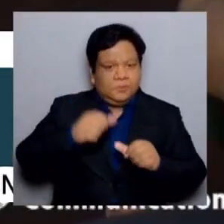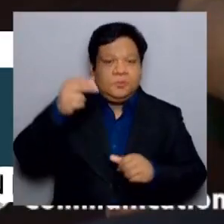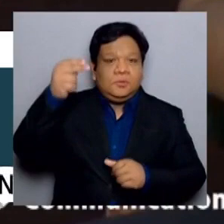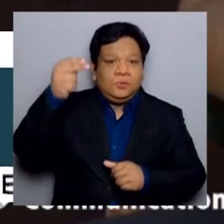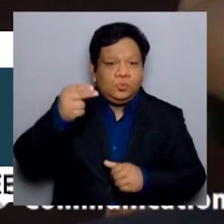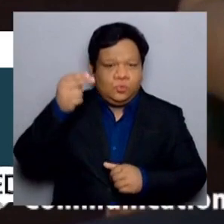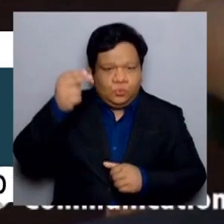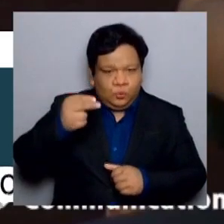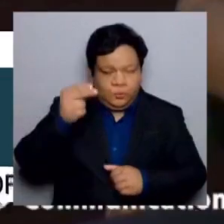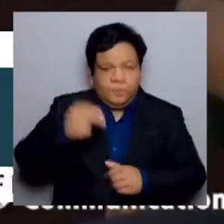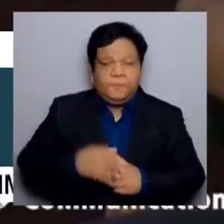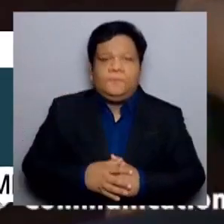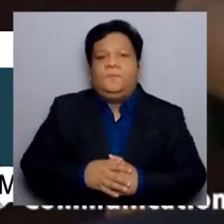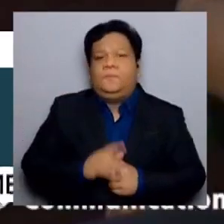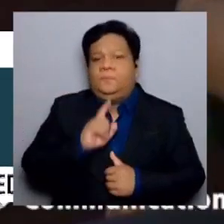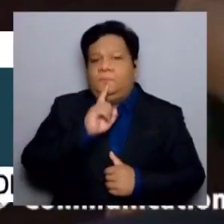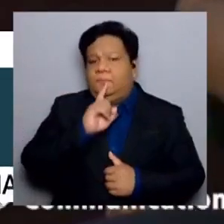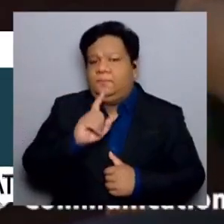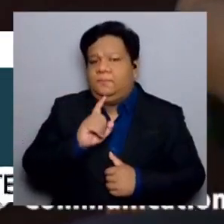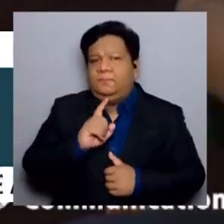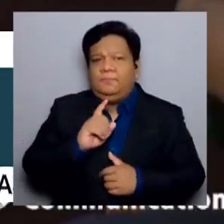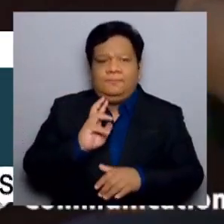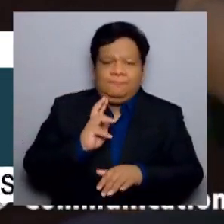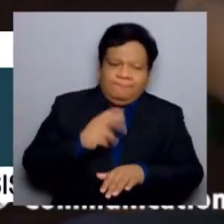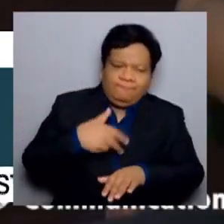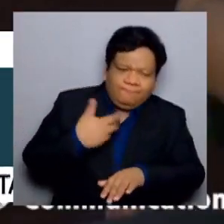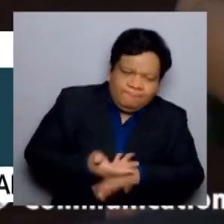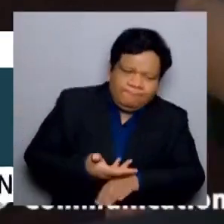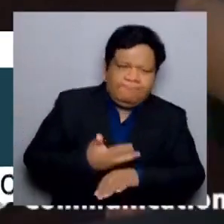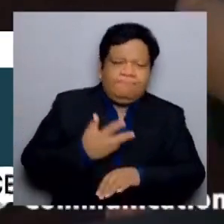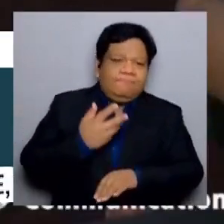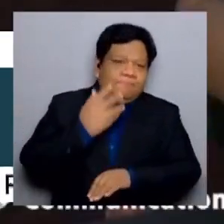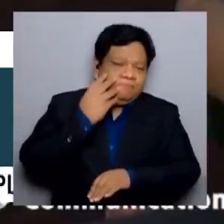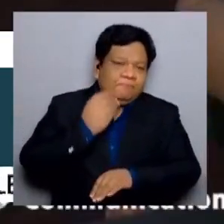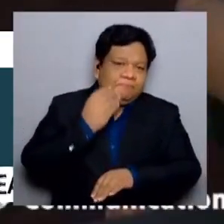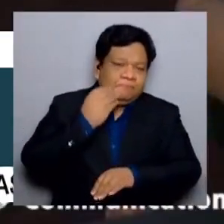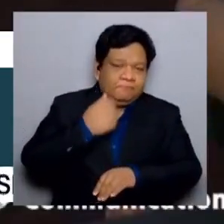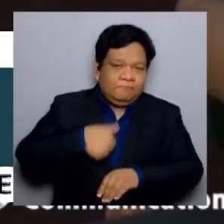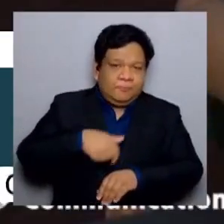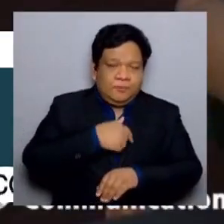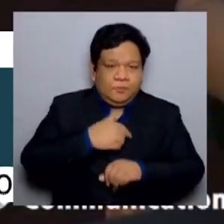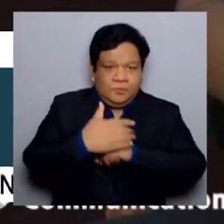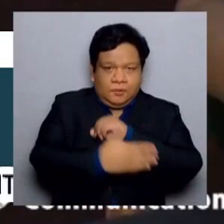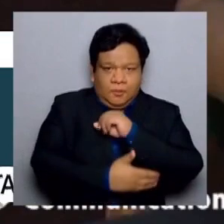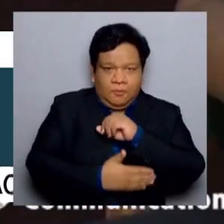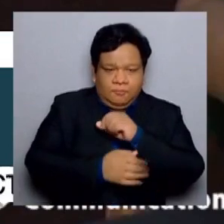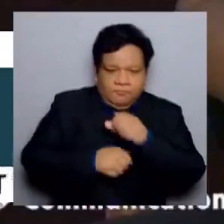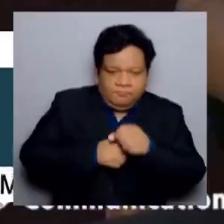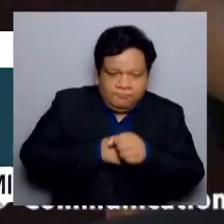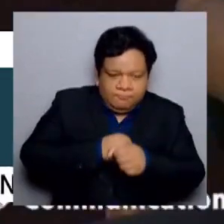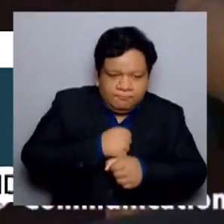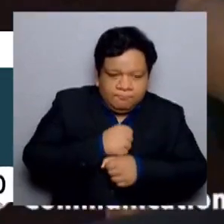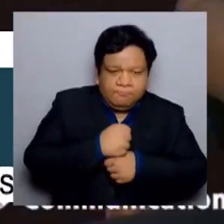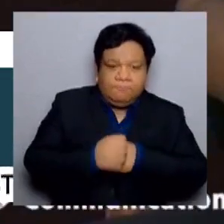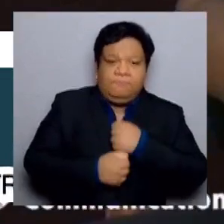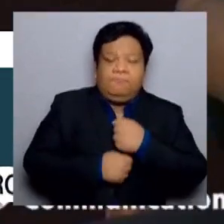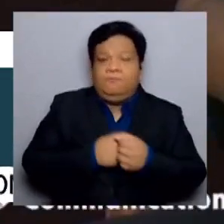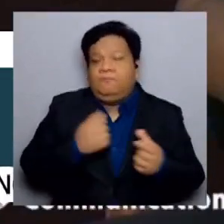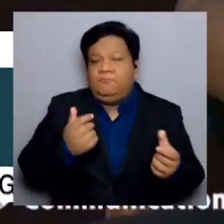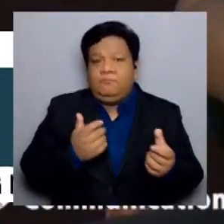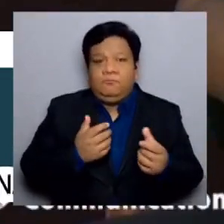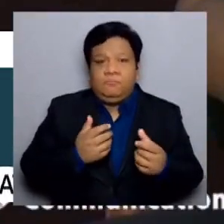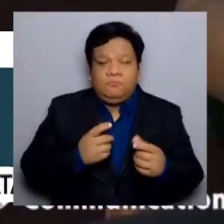yung hirap na dinanas din natin bilang isang bansa, yung ating mga